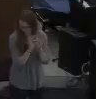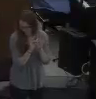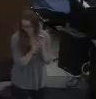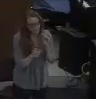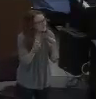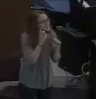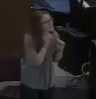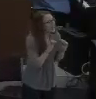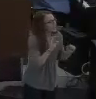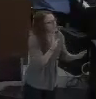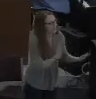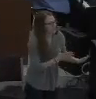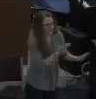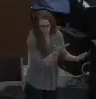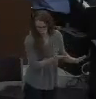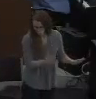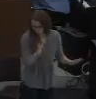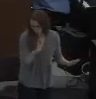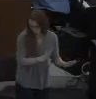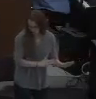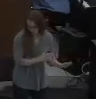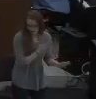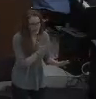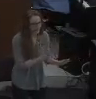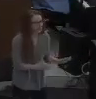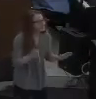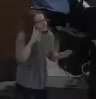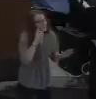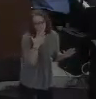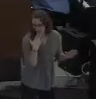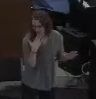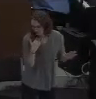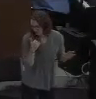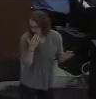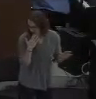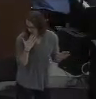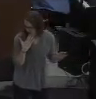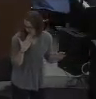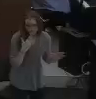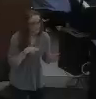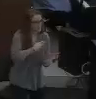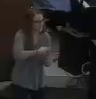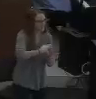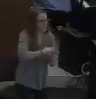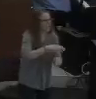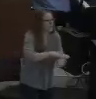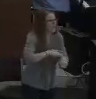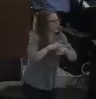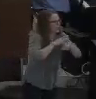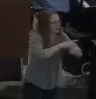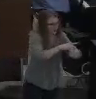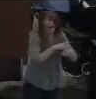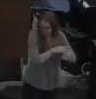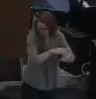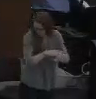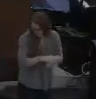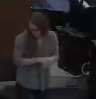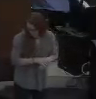It sounds like music to my ear, the sweetest name on